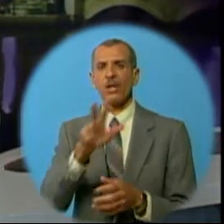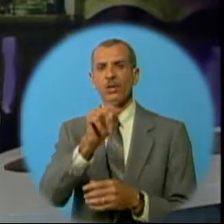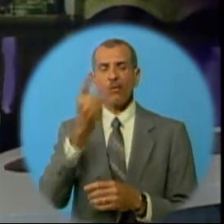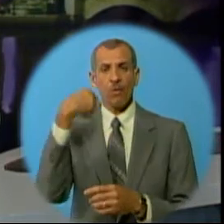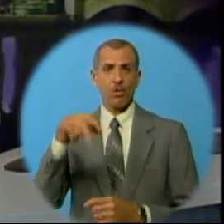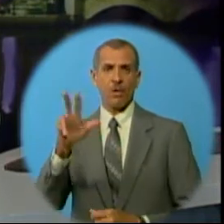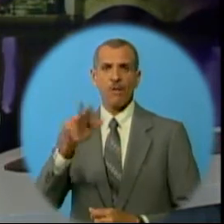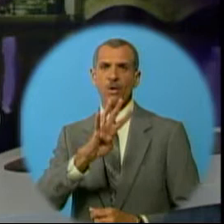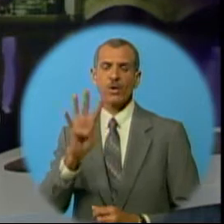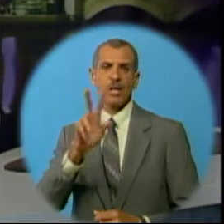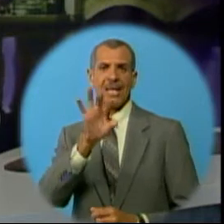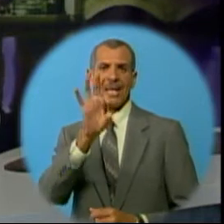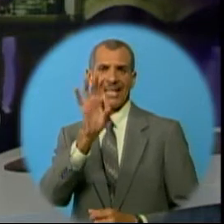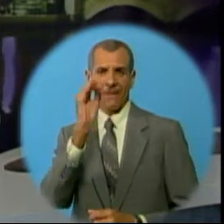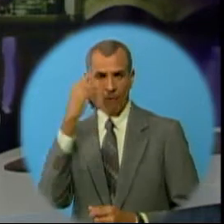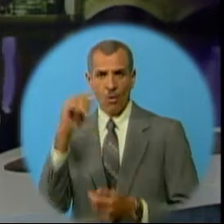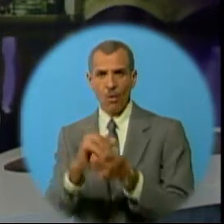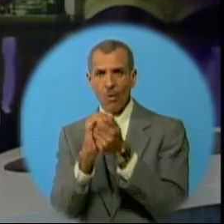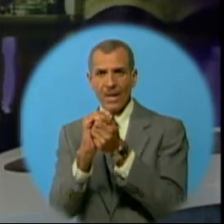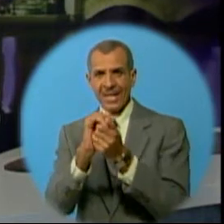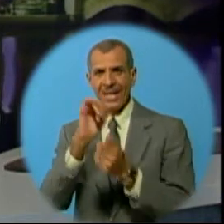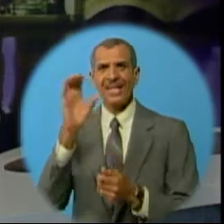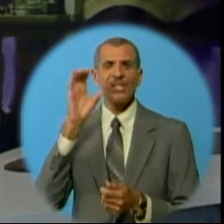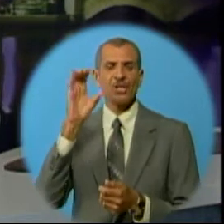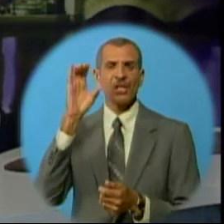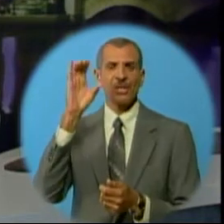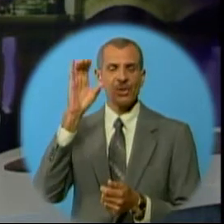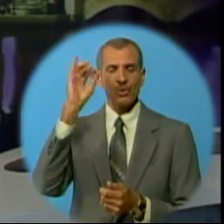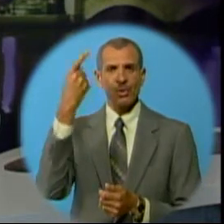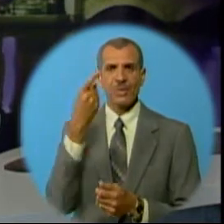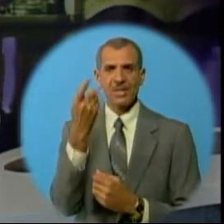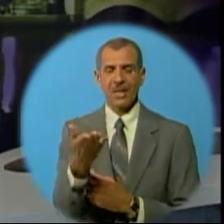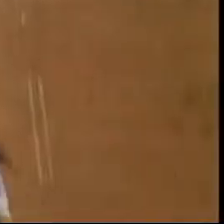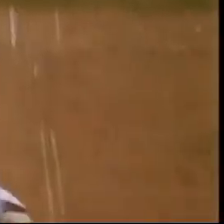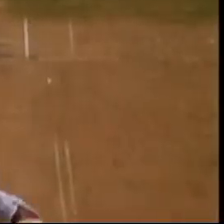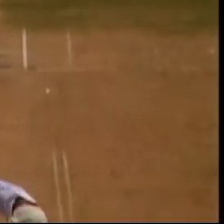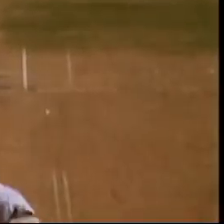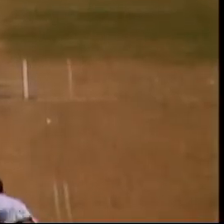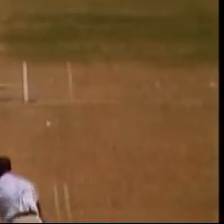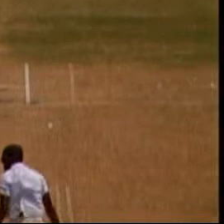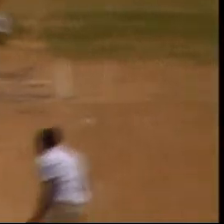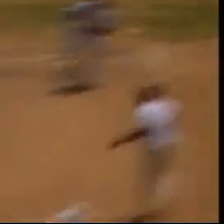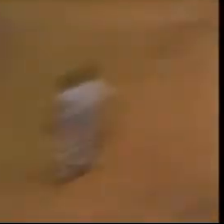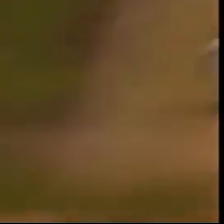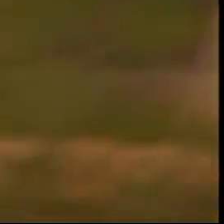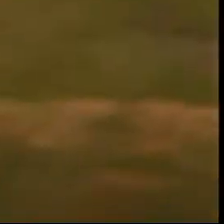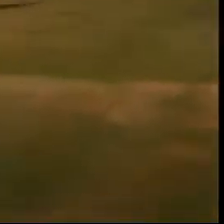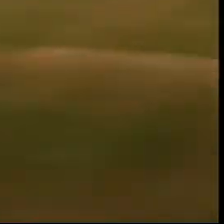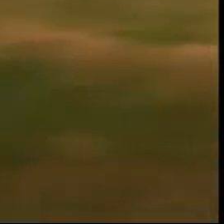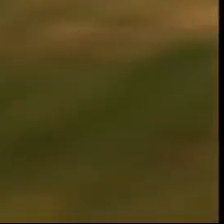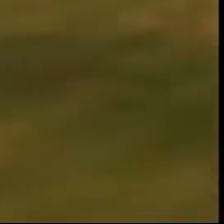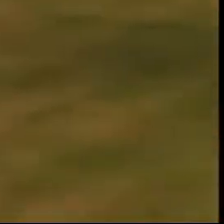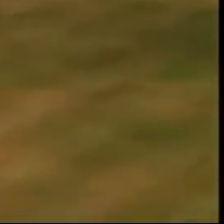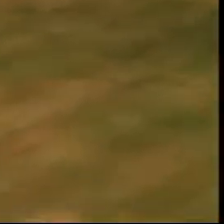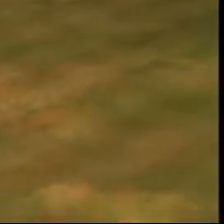chasing 490 to win. CBC's Shane Jones was there for the first session. The visitors started the day on 32 for 3.